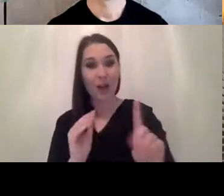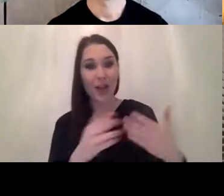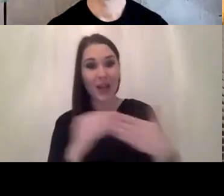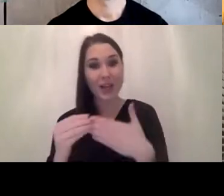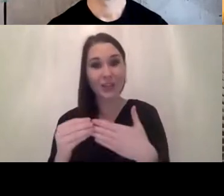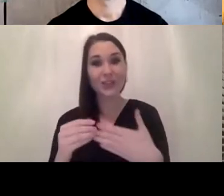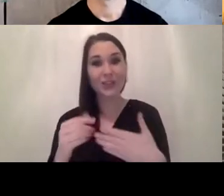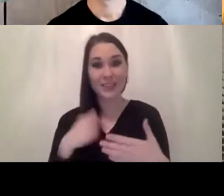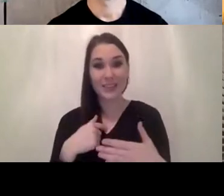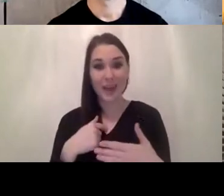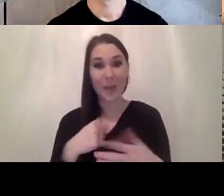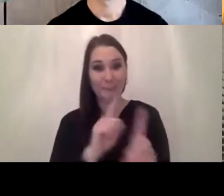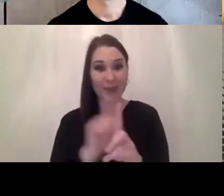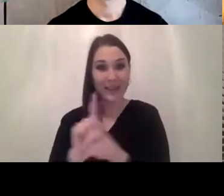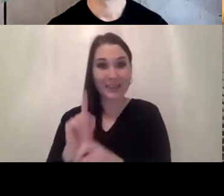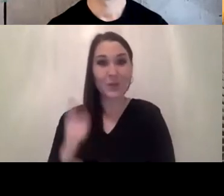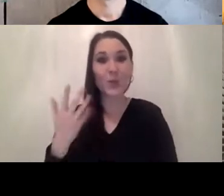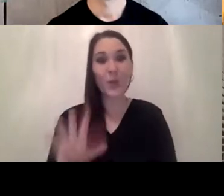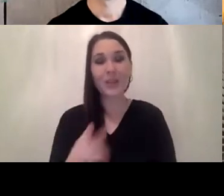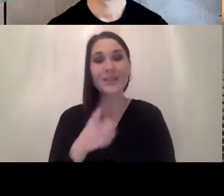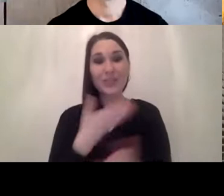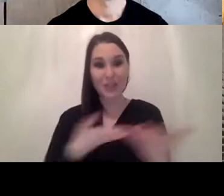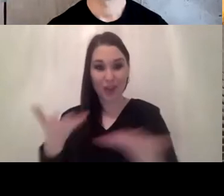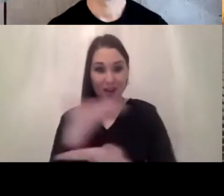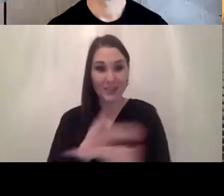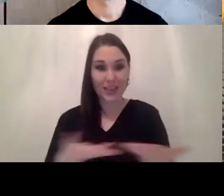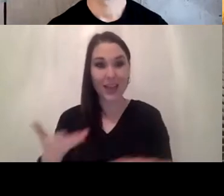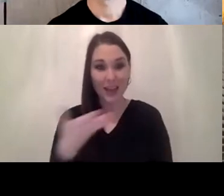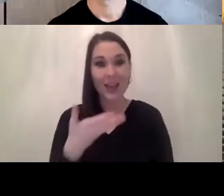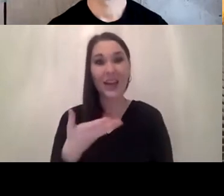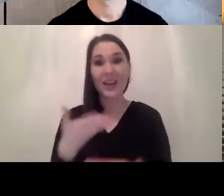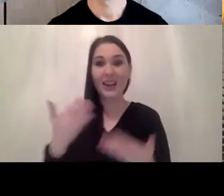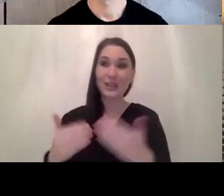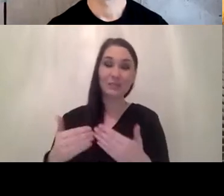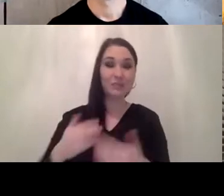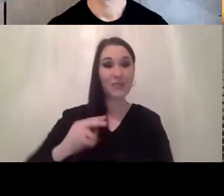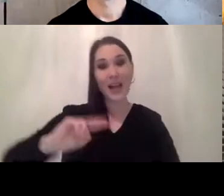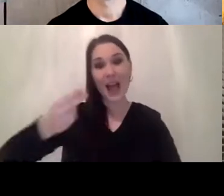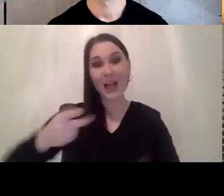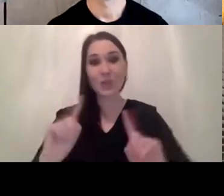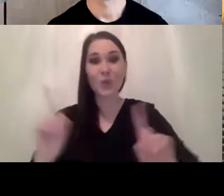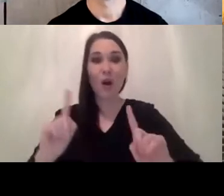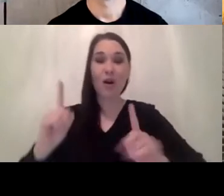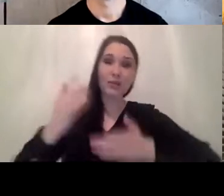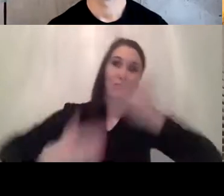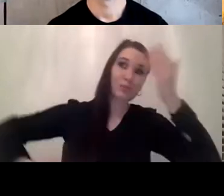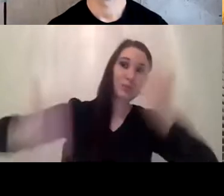met, and we will be discussing what's next and what's ahead of us and what kind of learnings we can take moving